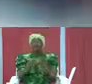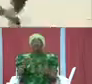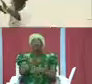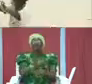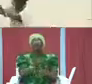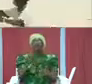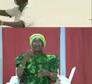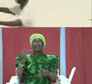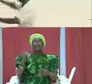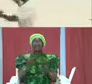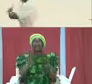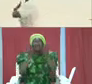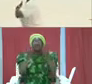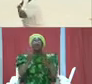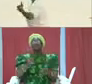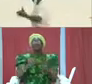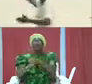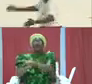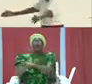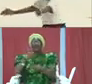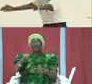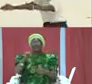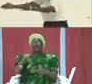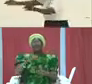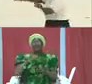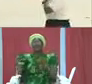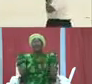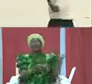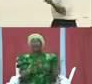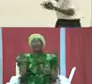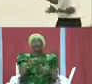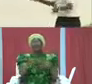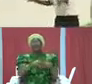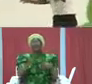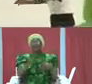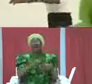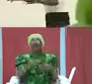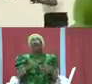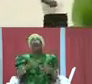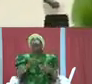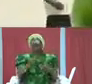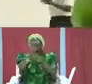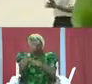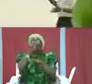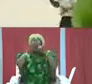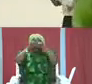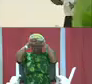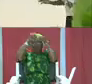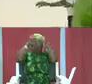back very quickly. God bless you. God bless you.